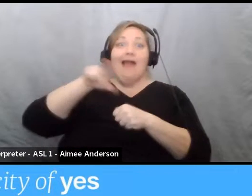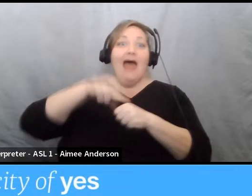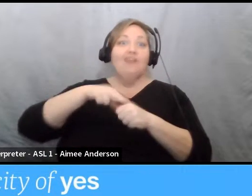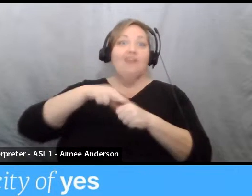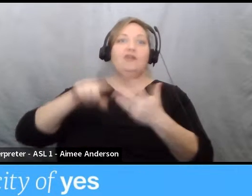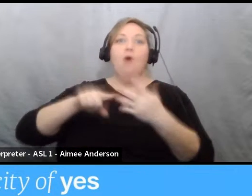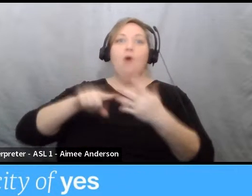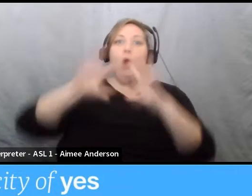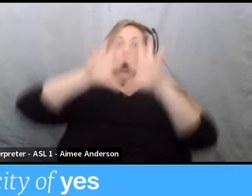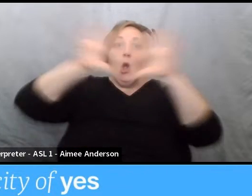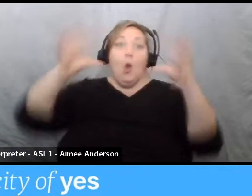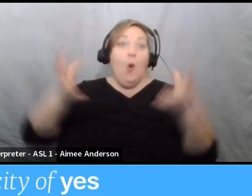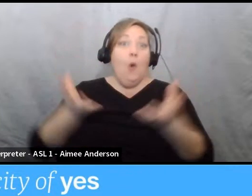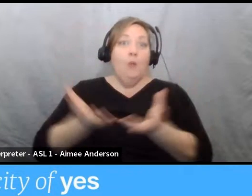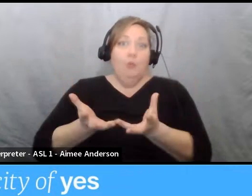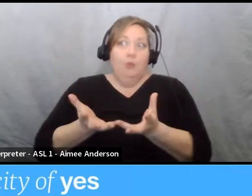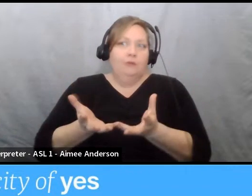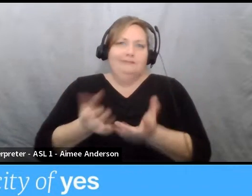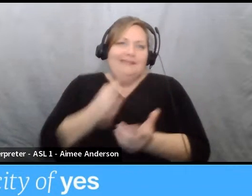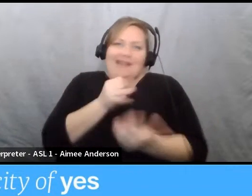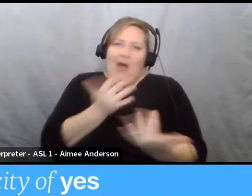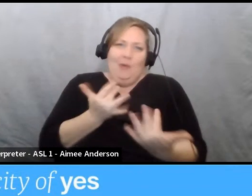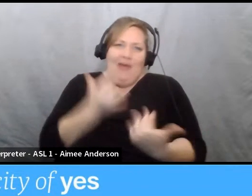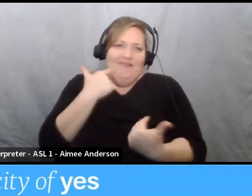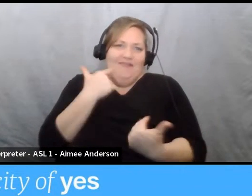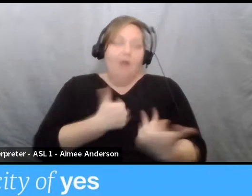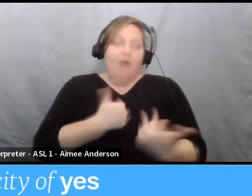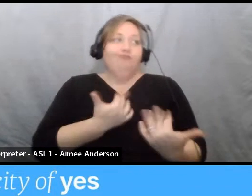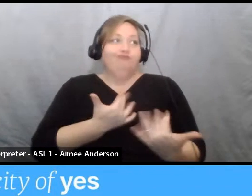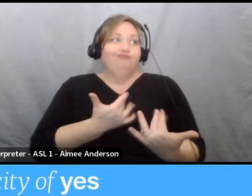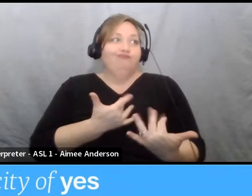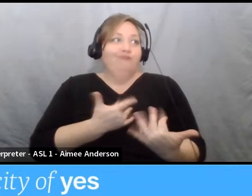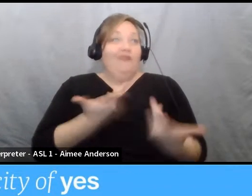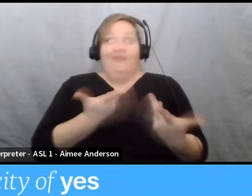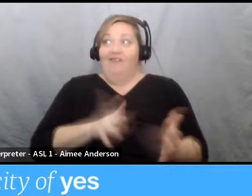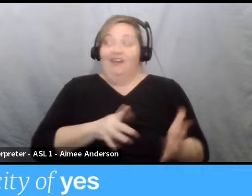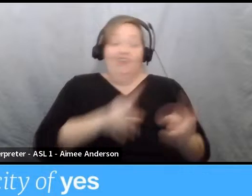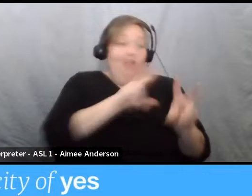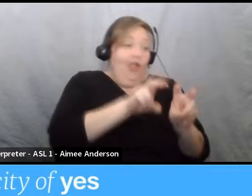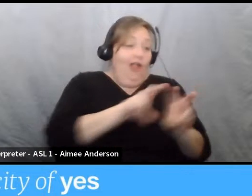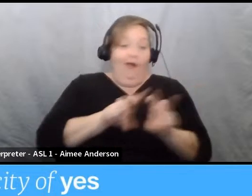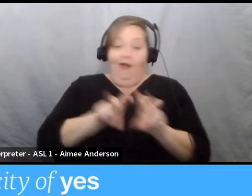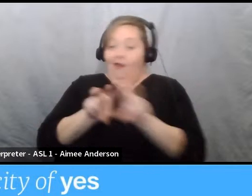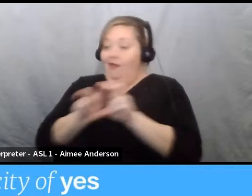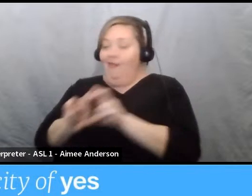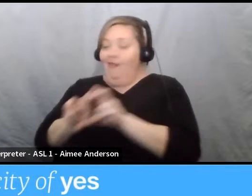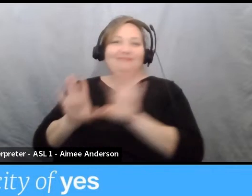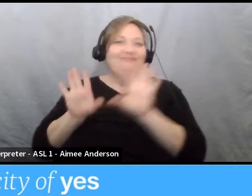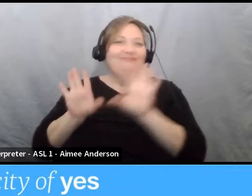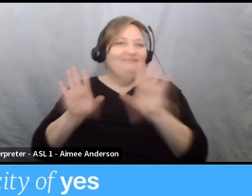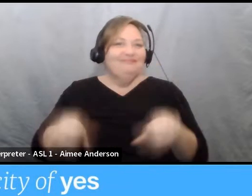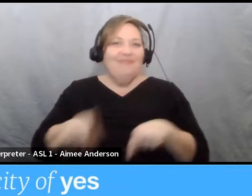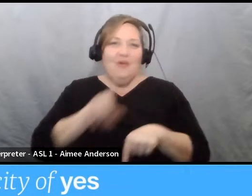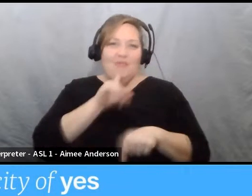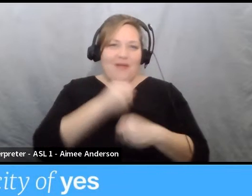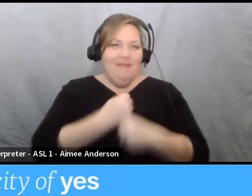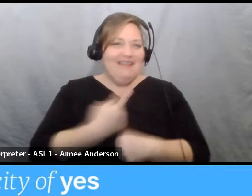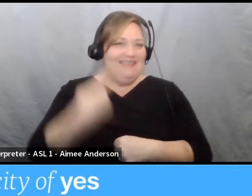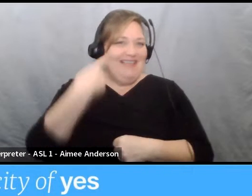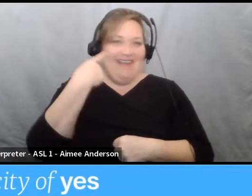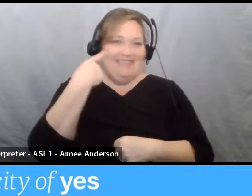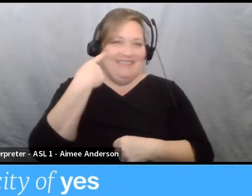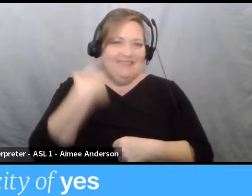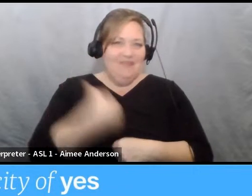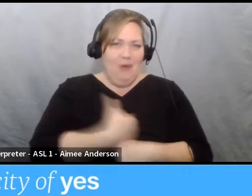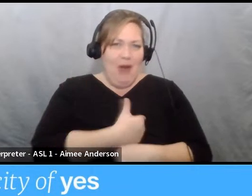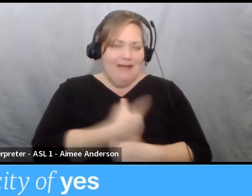wait for us in order to, conduct that neighborhood by neighborhood by neighborhood planning effort. And so it really makes a lot of sense as well,